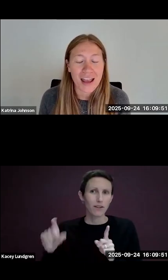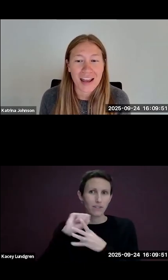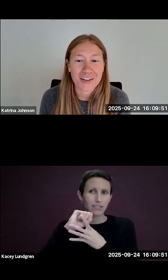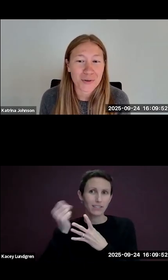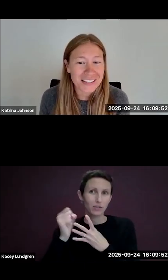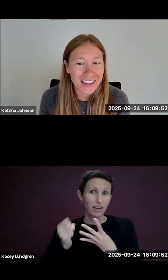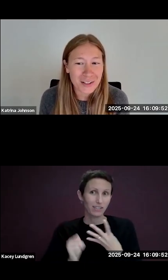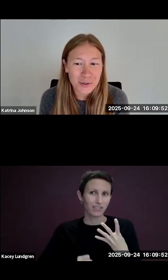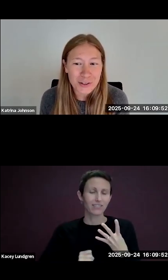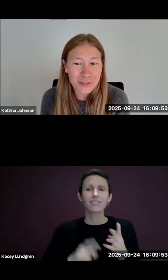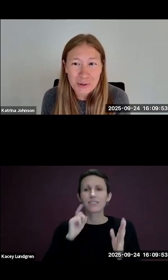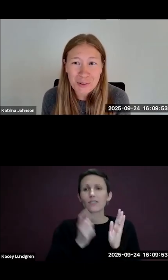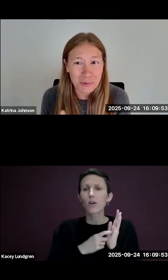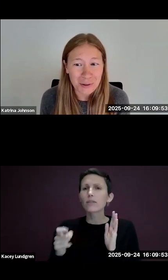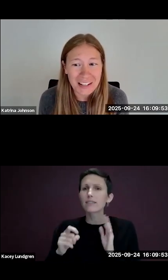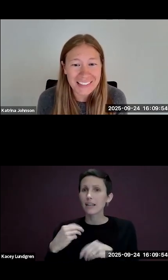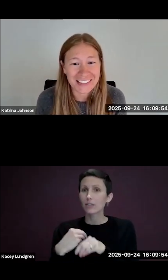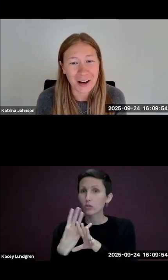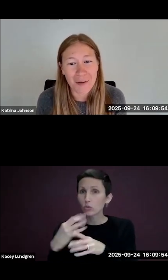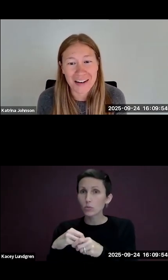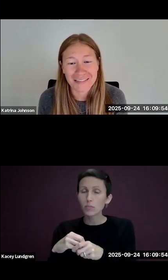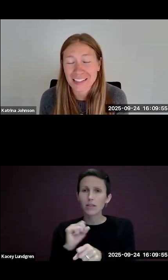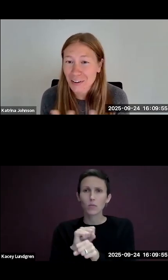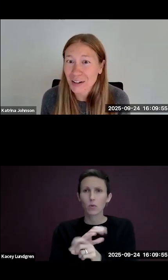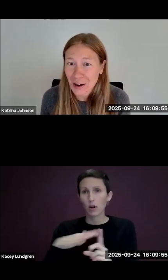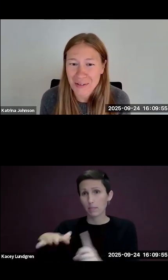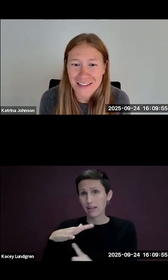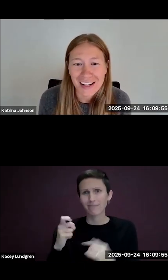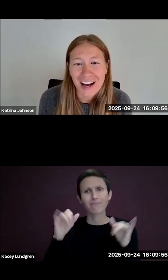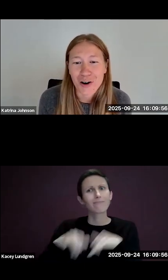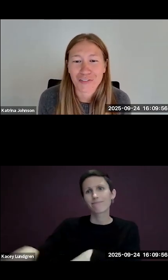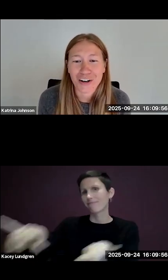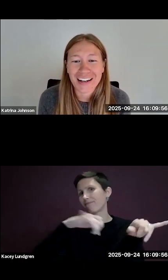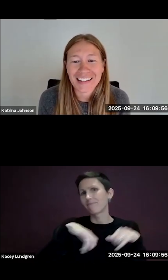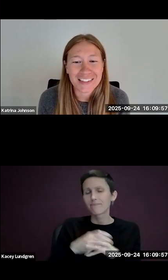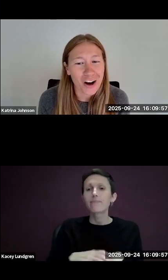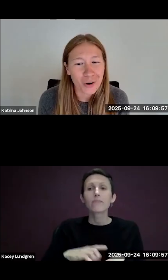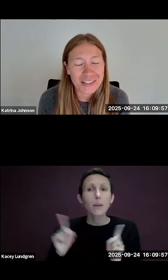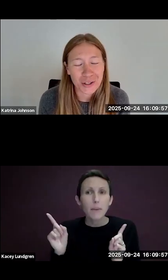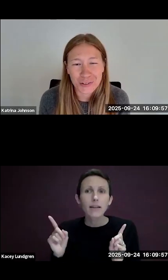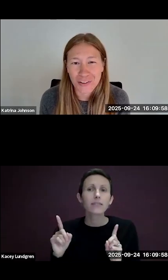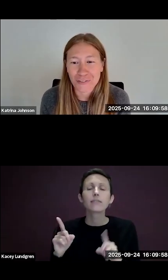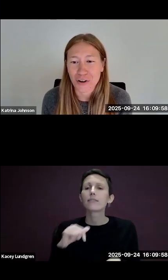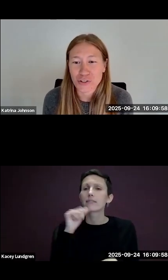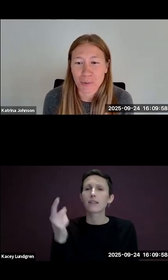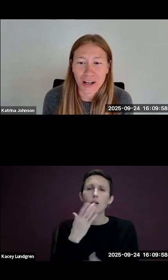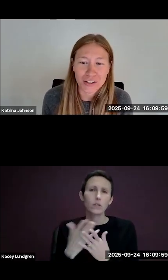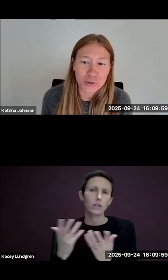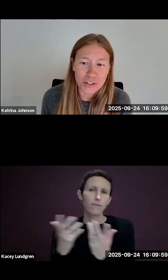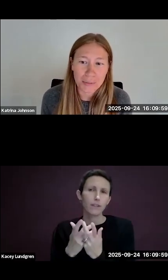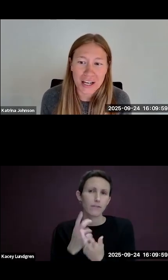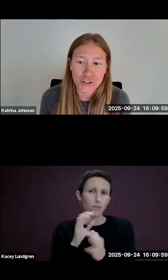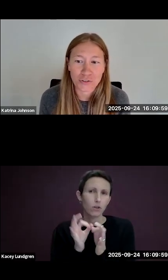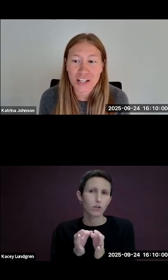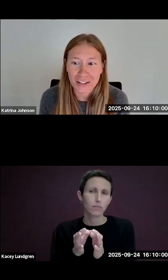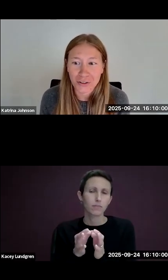momentarily. And notice that the use of Zoom in the workplace is very common. However, it's not always a good fit for interpreting